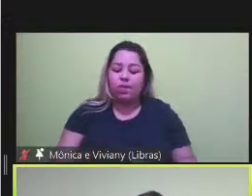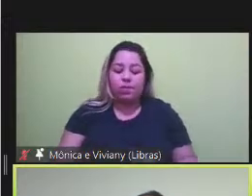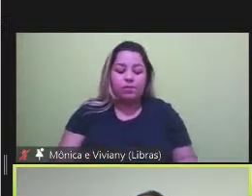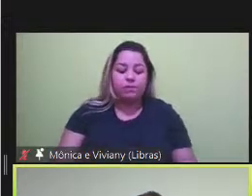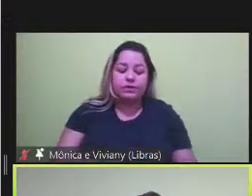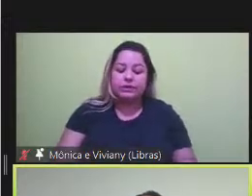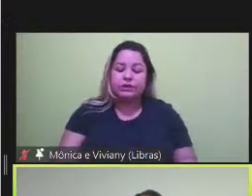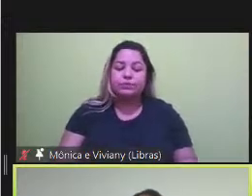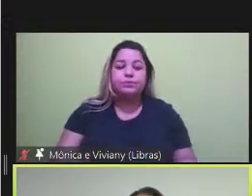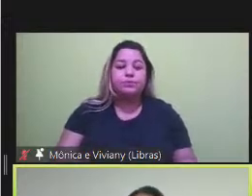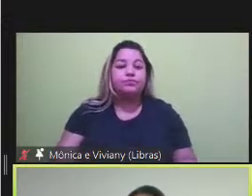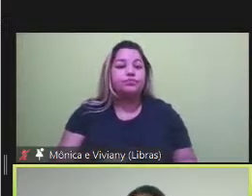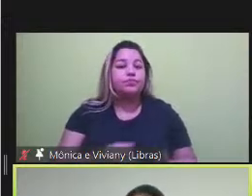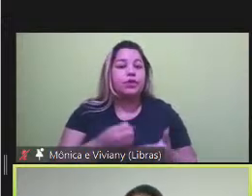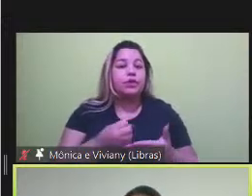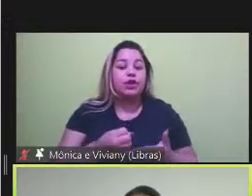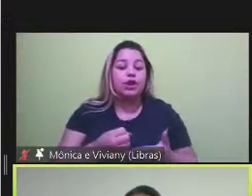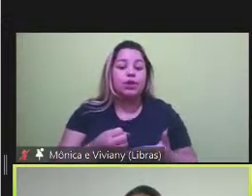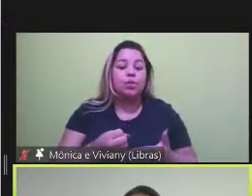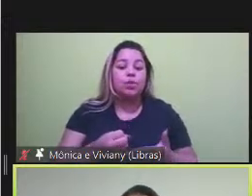plant, they